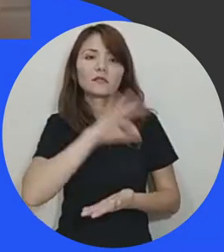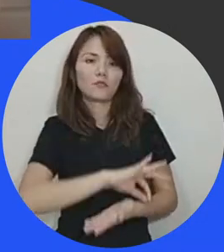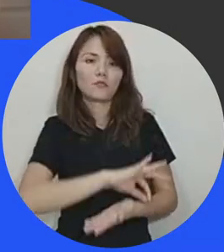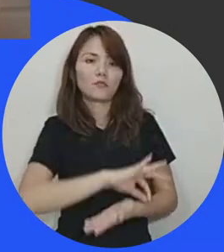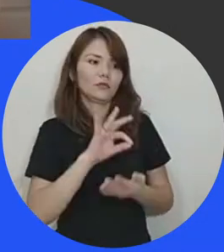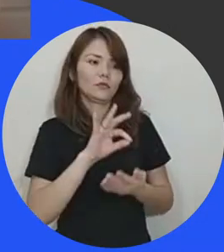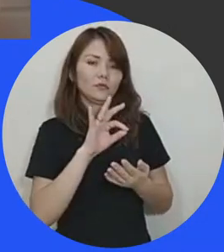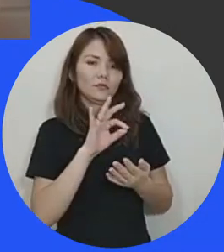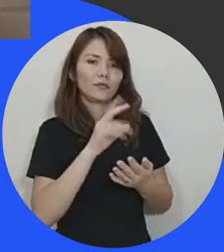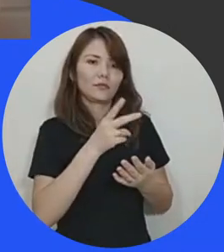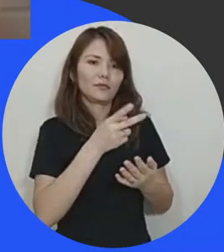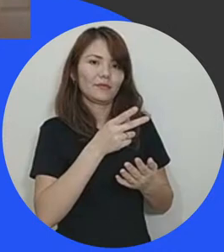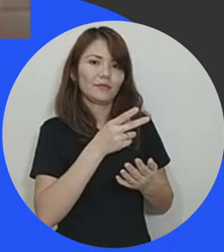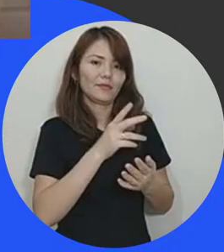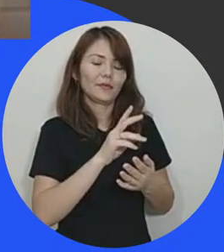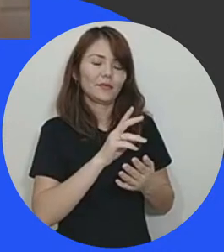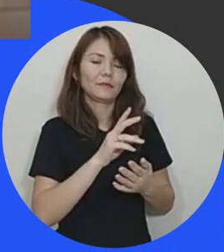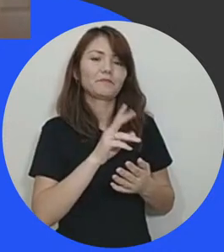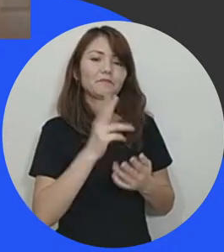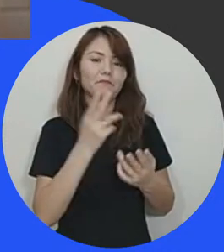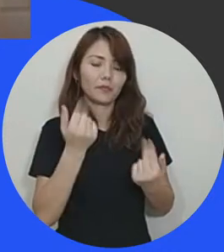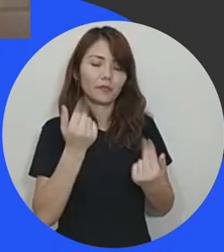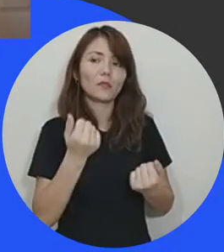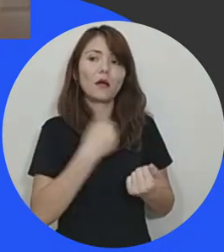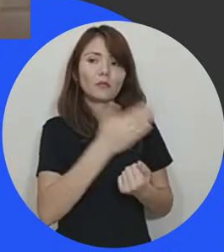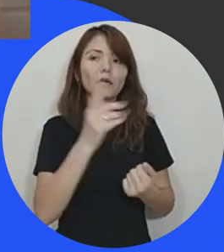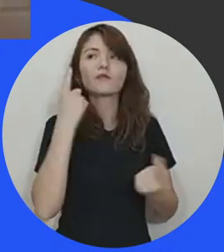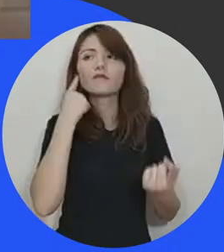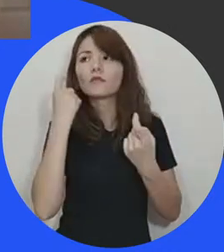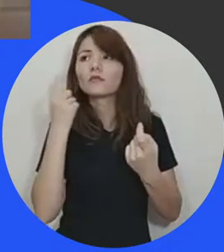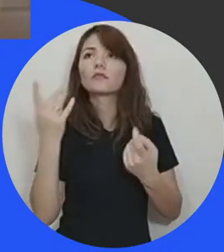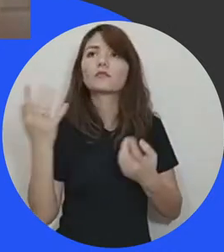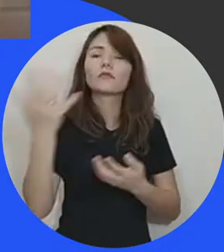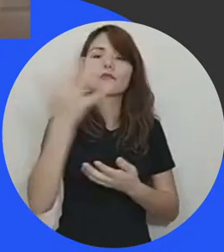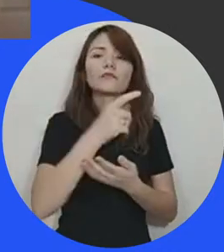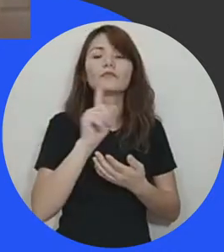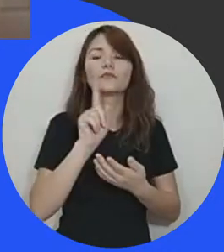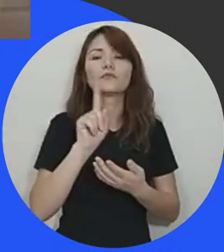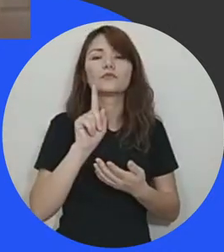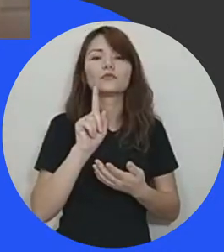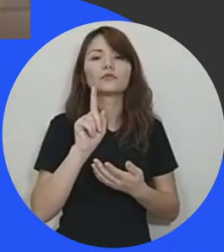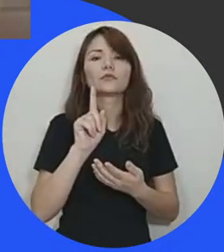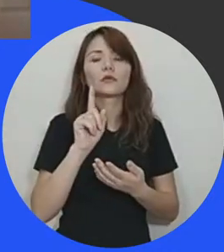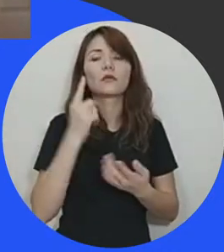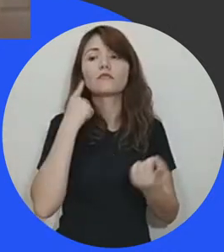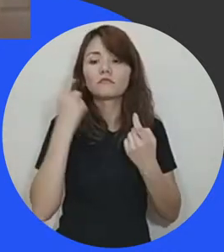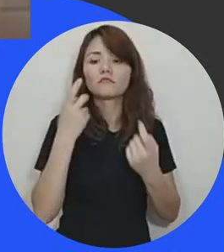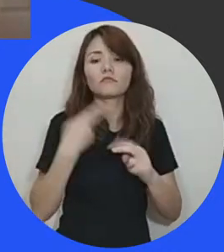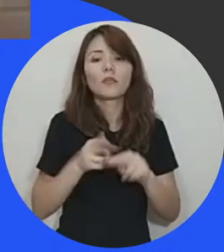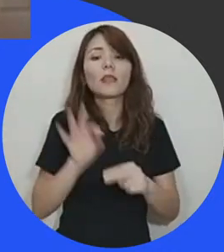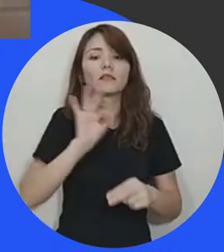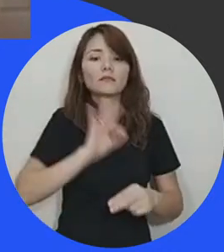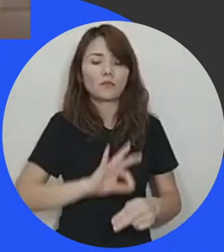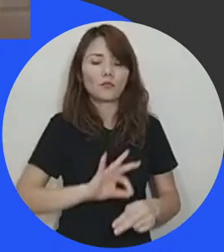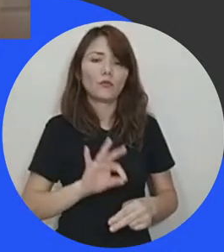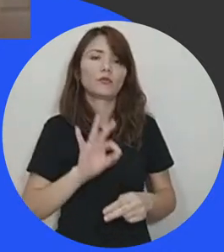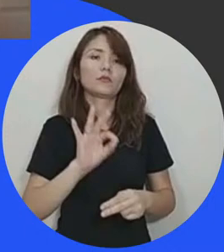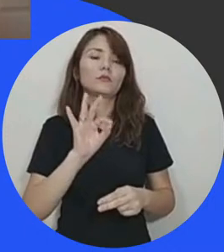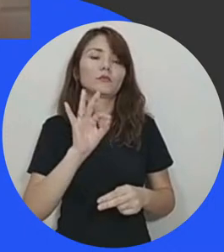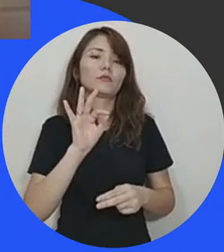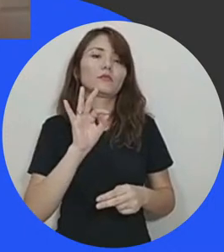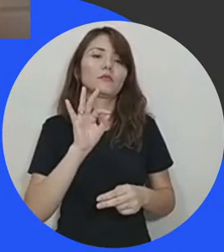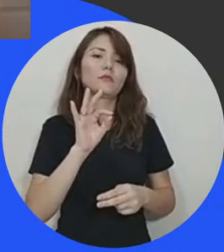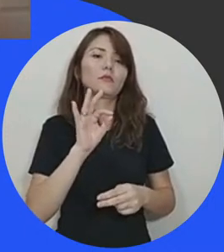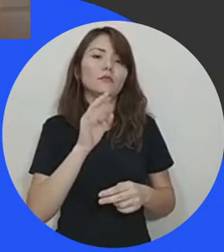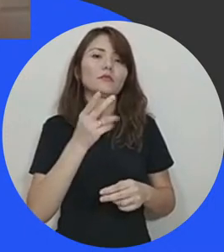So the sequence data that comes off of the nanopore. So the nanopore actually uses a neural network as part of its sequencing